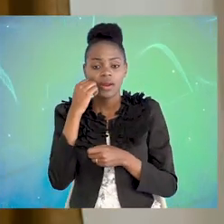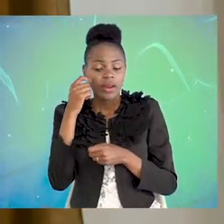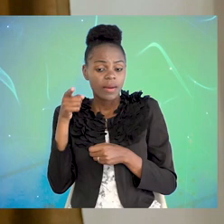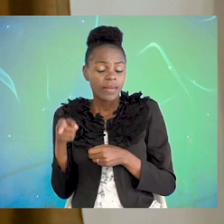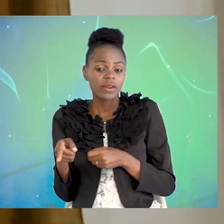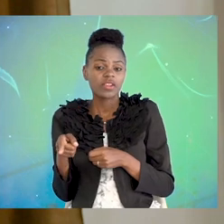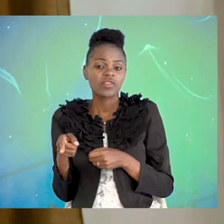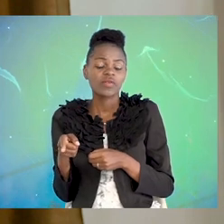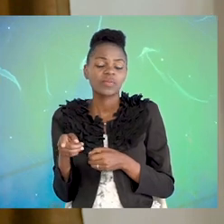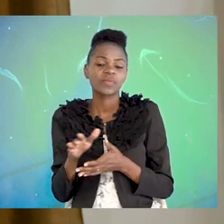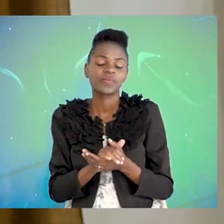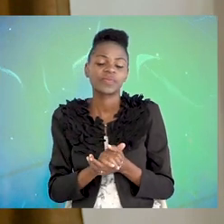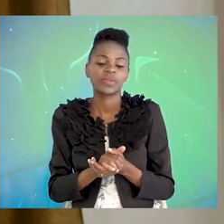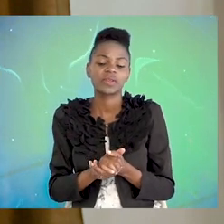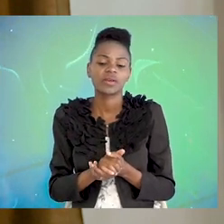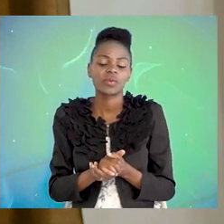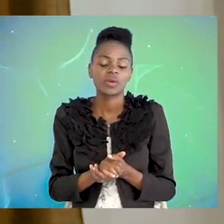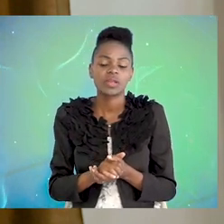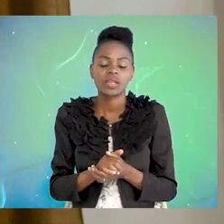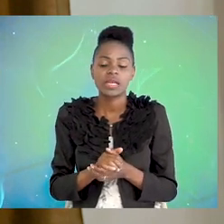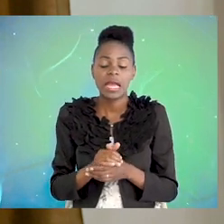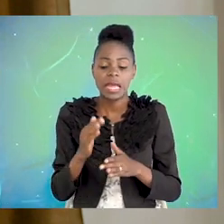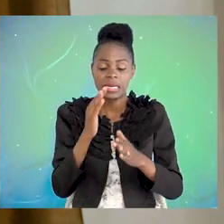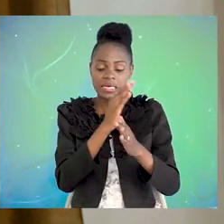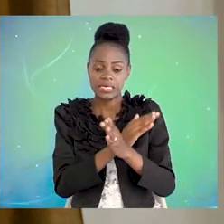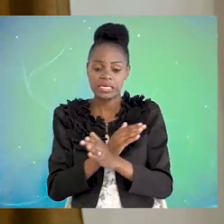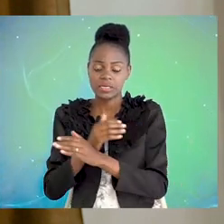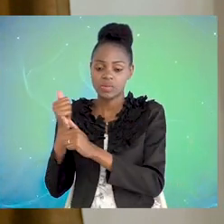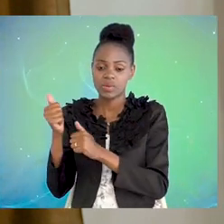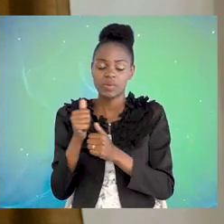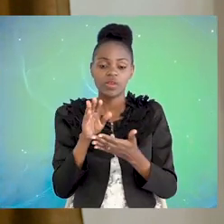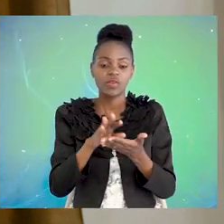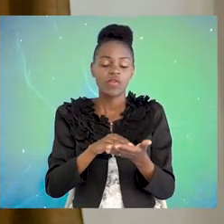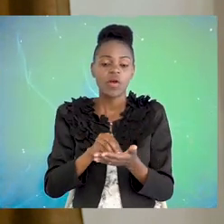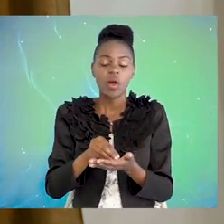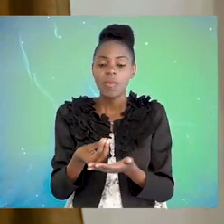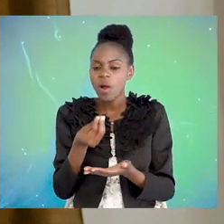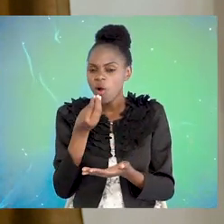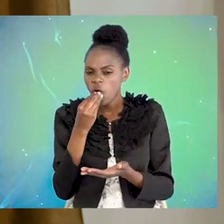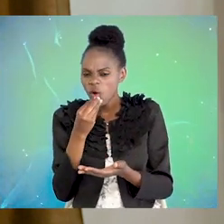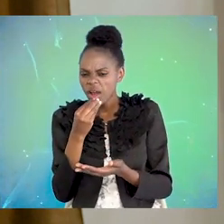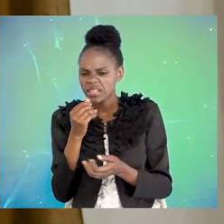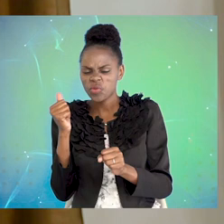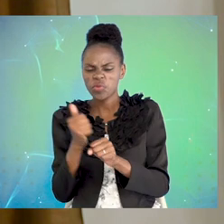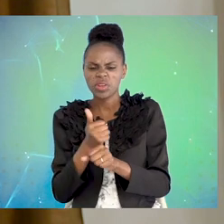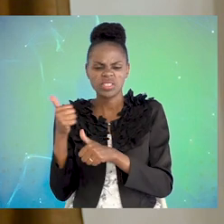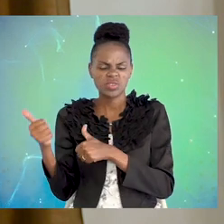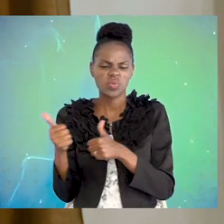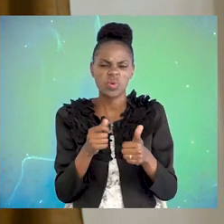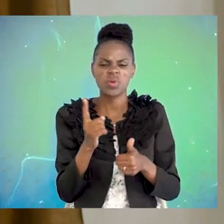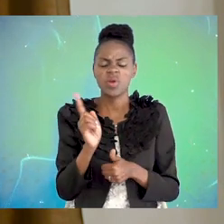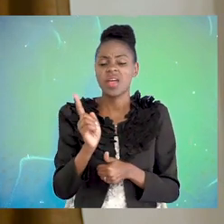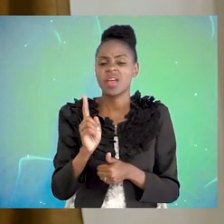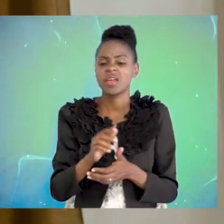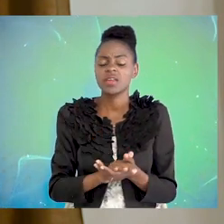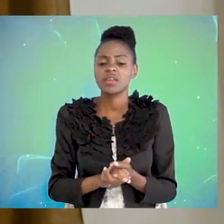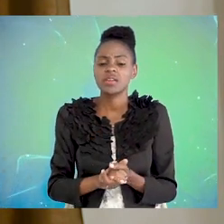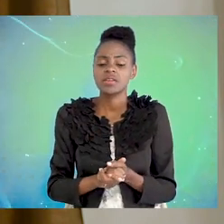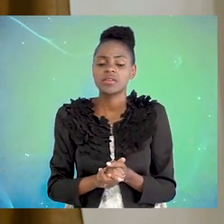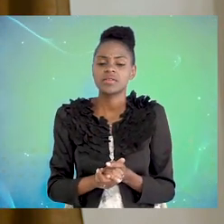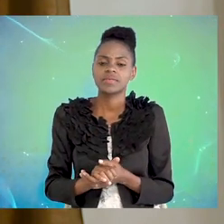it won't run out of control because of antibiotic resistance and it won't run out of control because of events